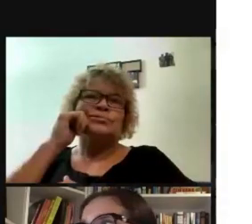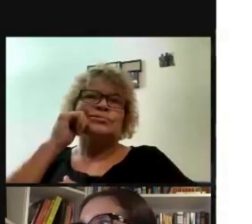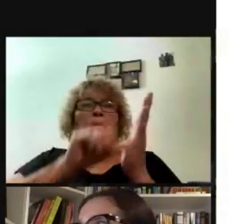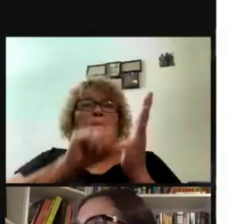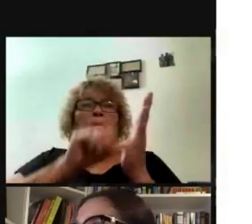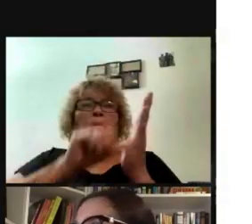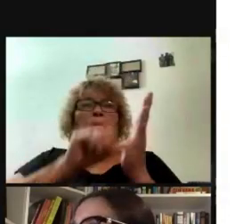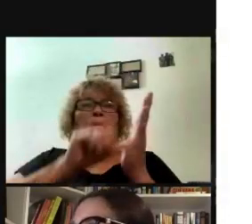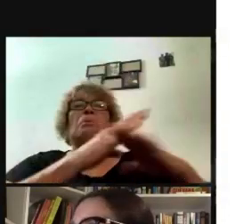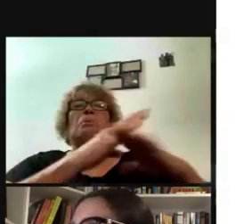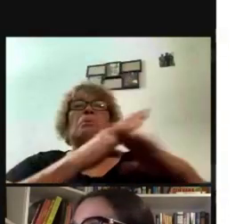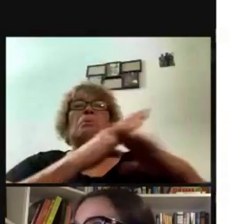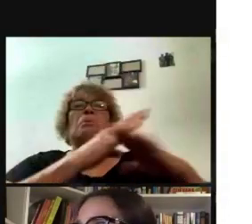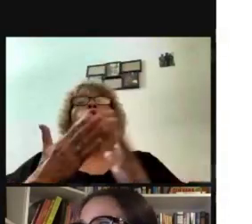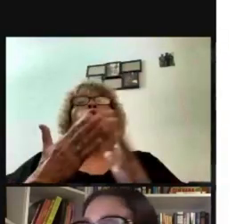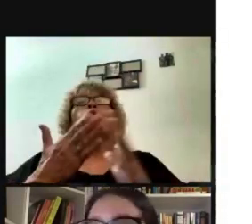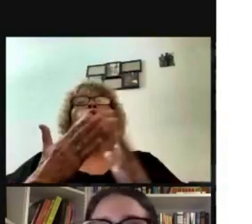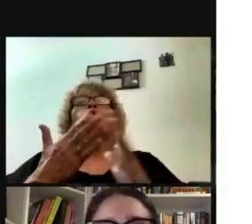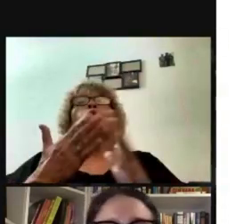state.